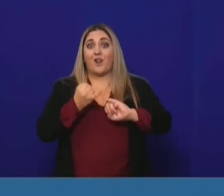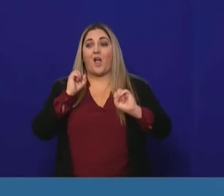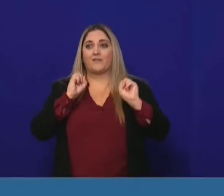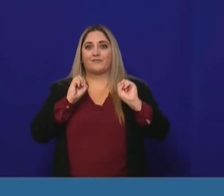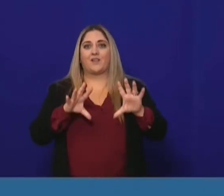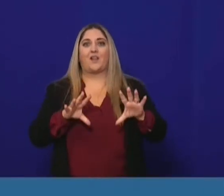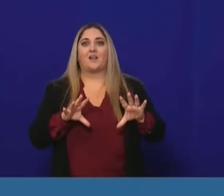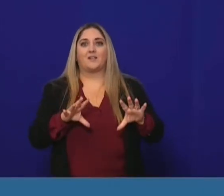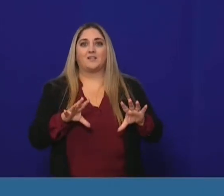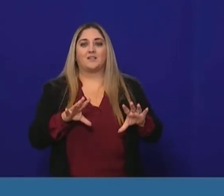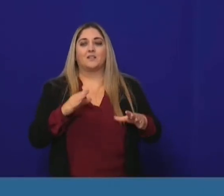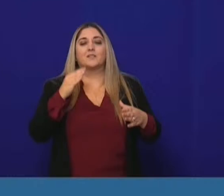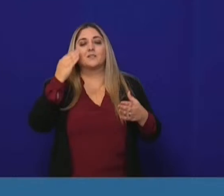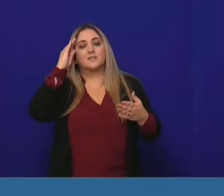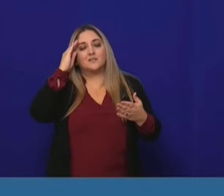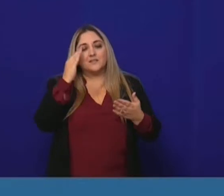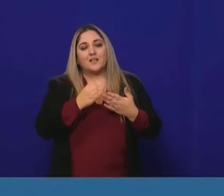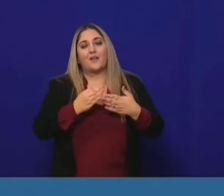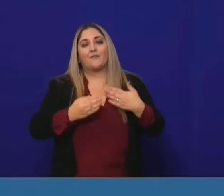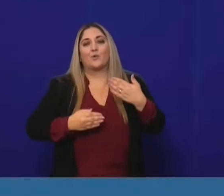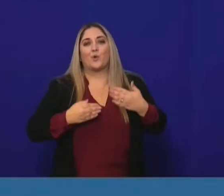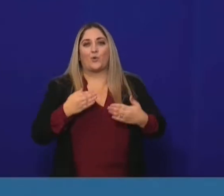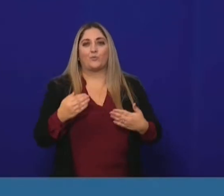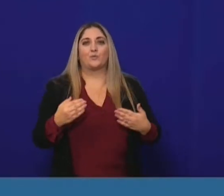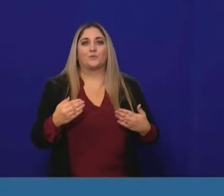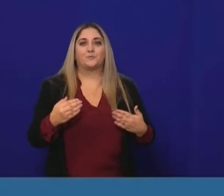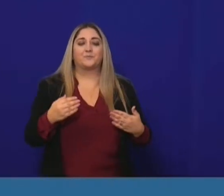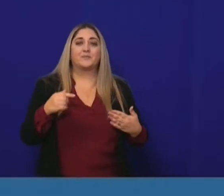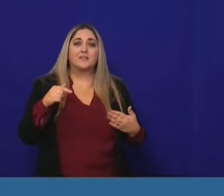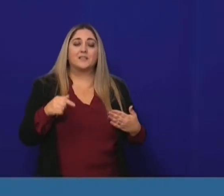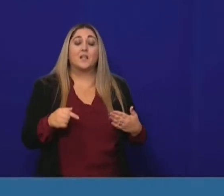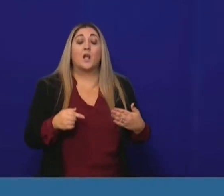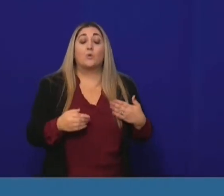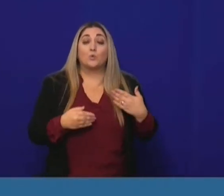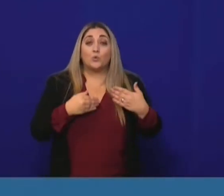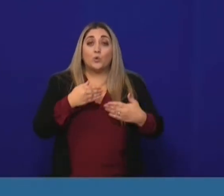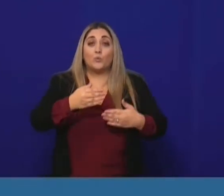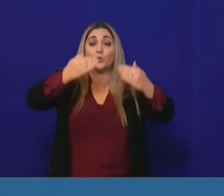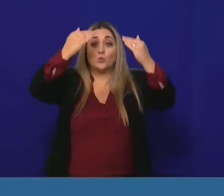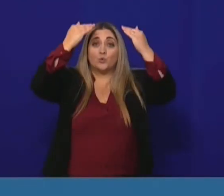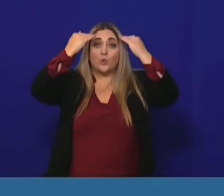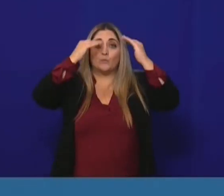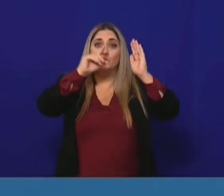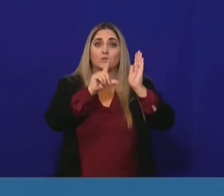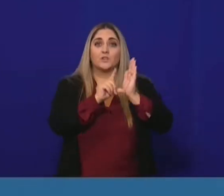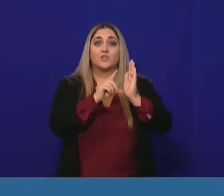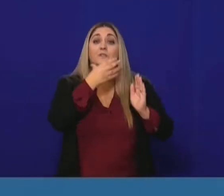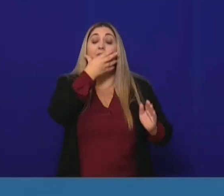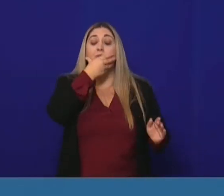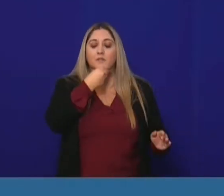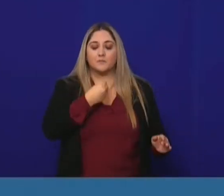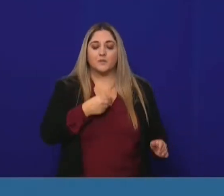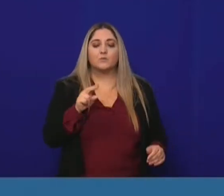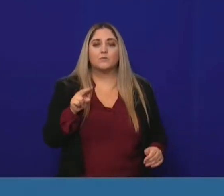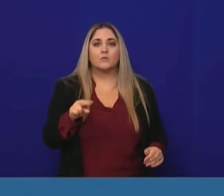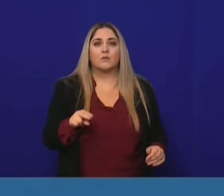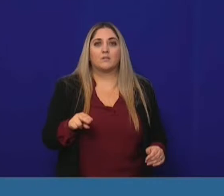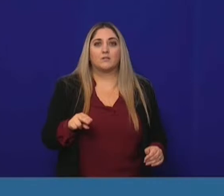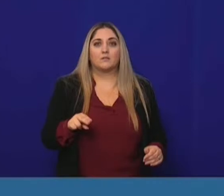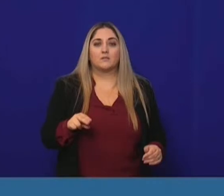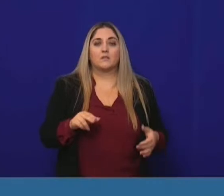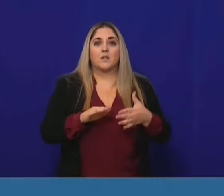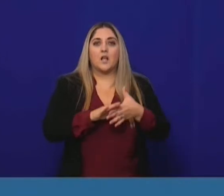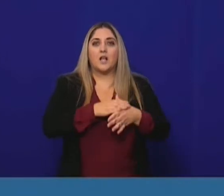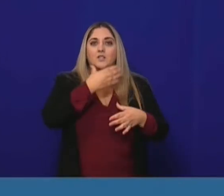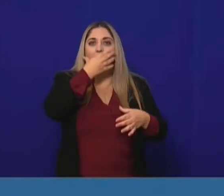huma jibqgħu iktar safe. Dawn il-miżuri rridu nibqgħu għaddejjin bihom fil-miliet ukoll għaliex